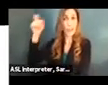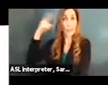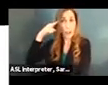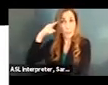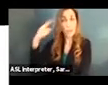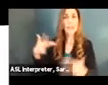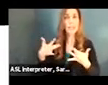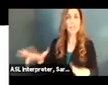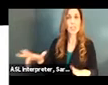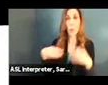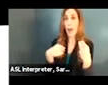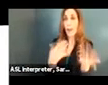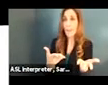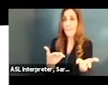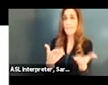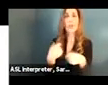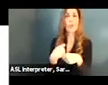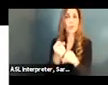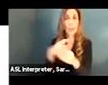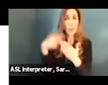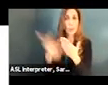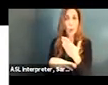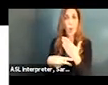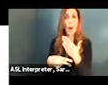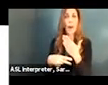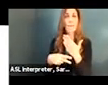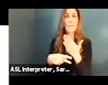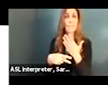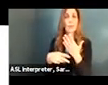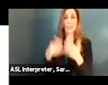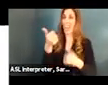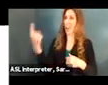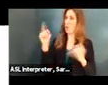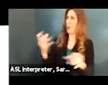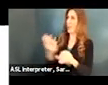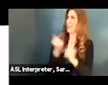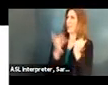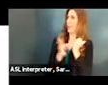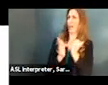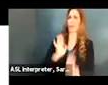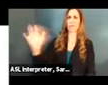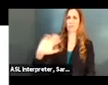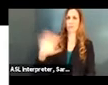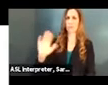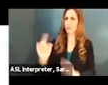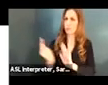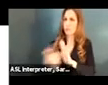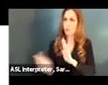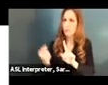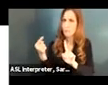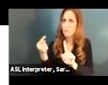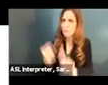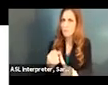want to create a program where anybody could have technology. This was specifically a